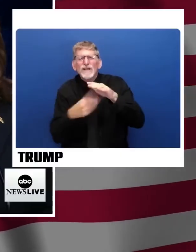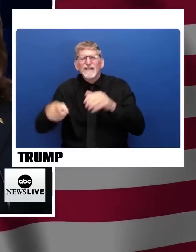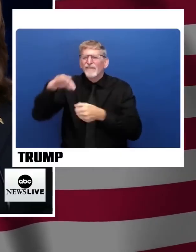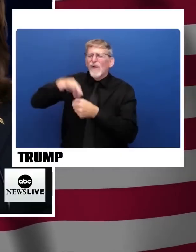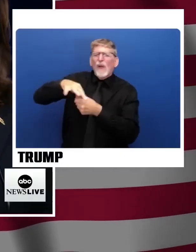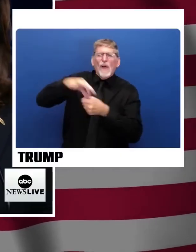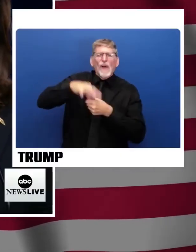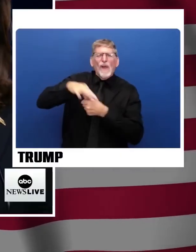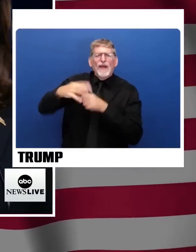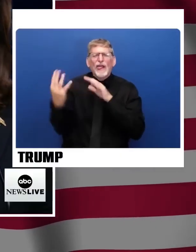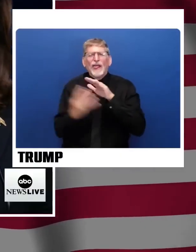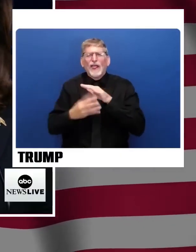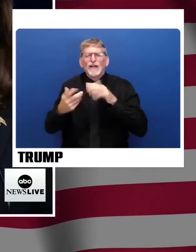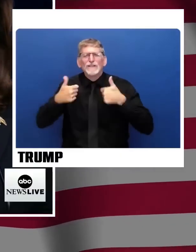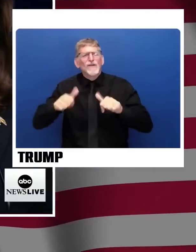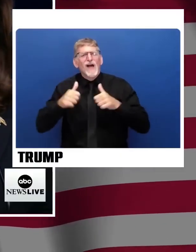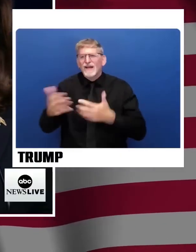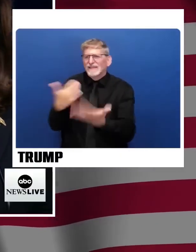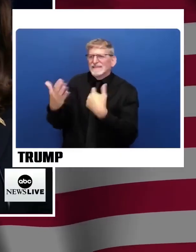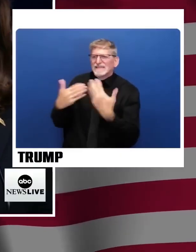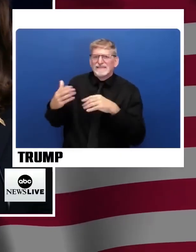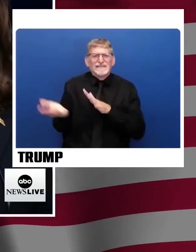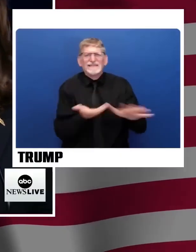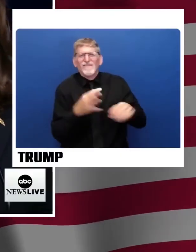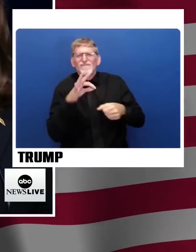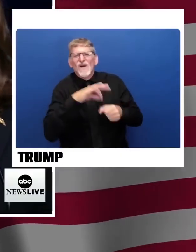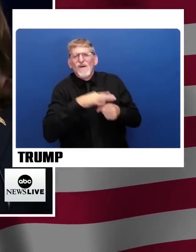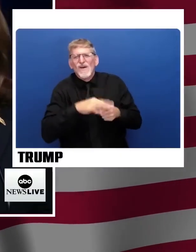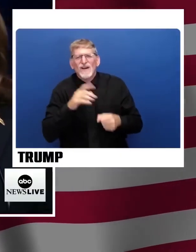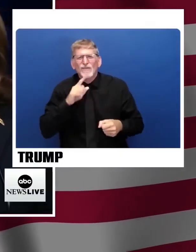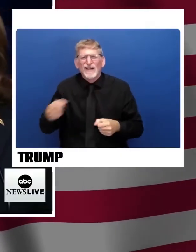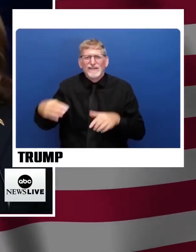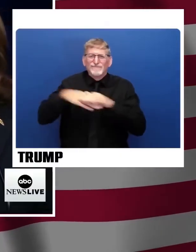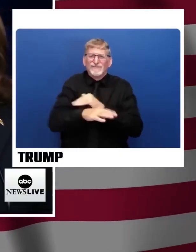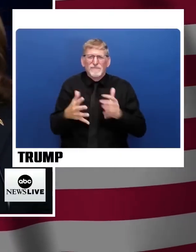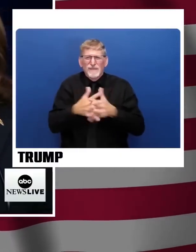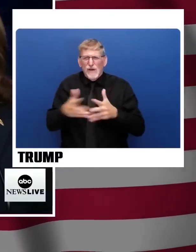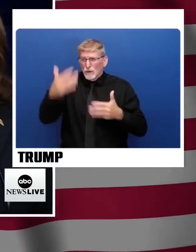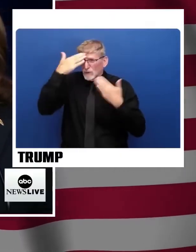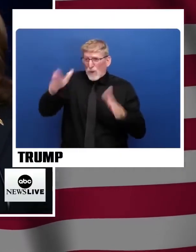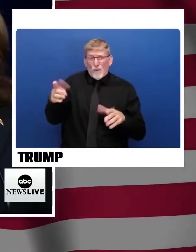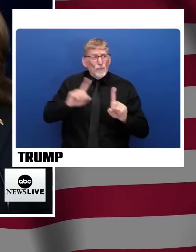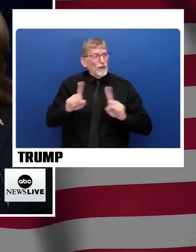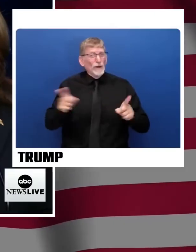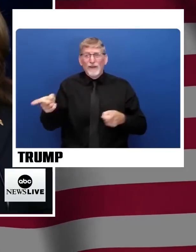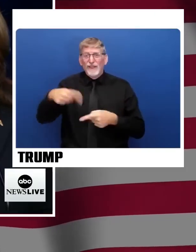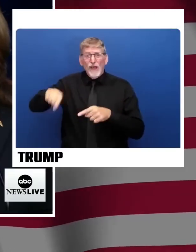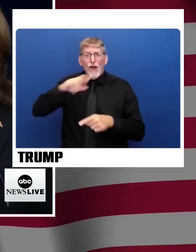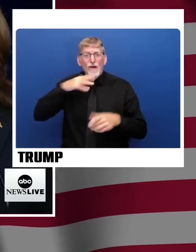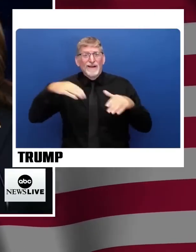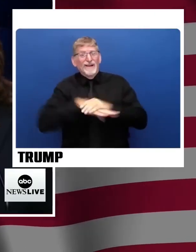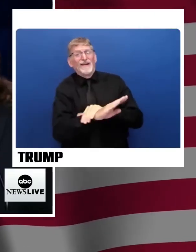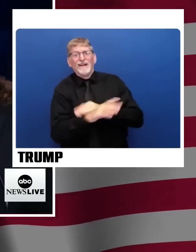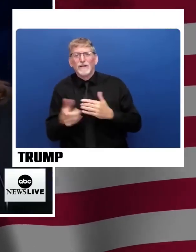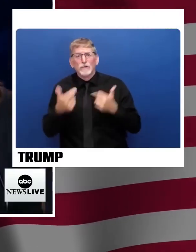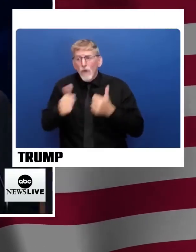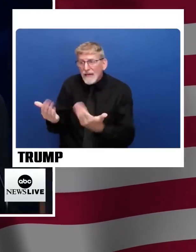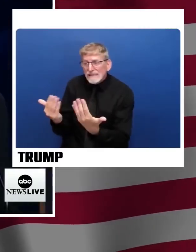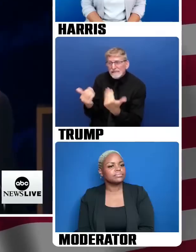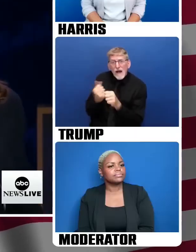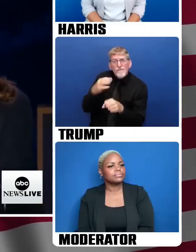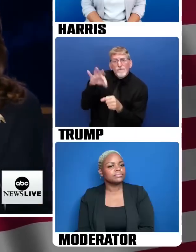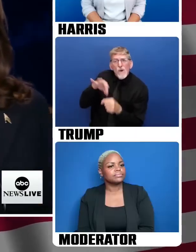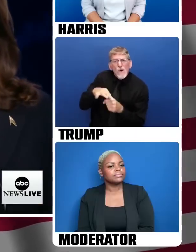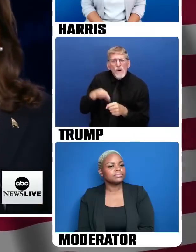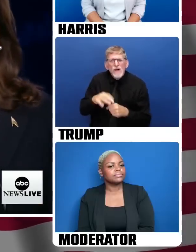know what country they're in practically. And these people are trying to get them to vote. And that's why they're allowing them to come into our country. I did watch all of